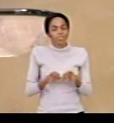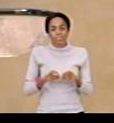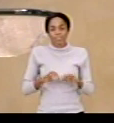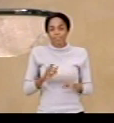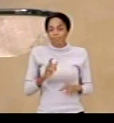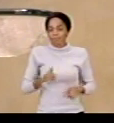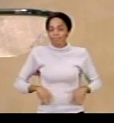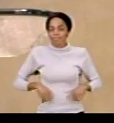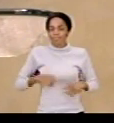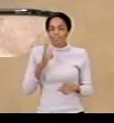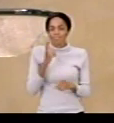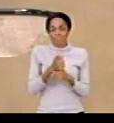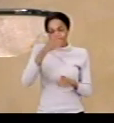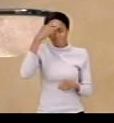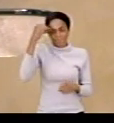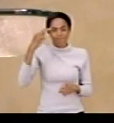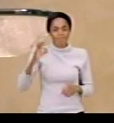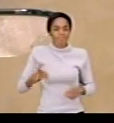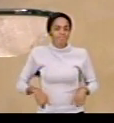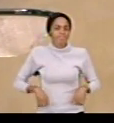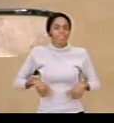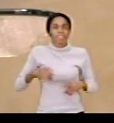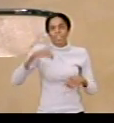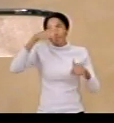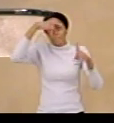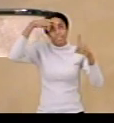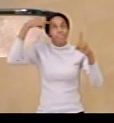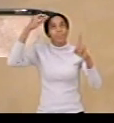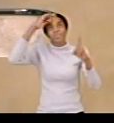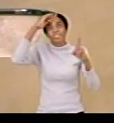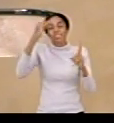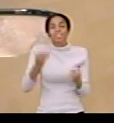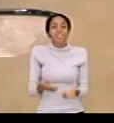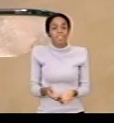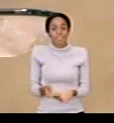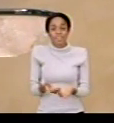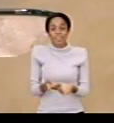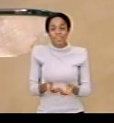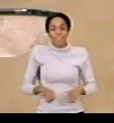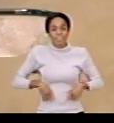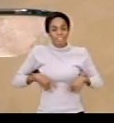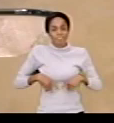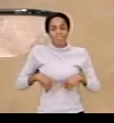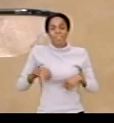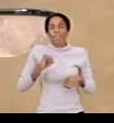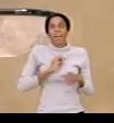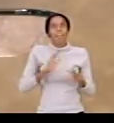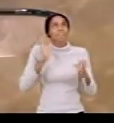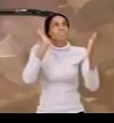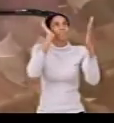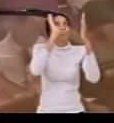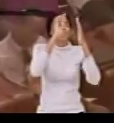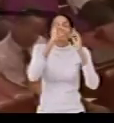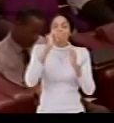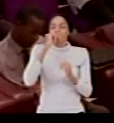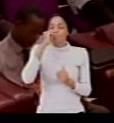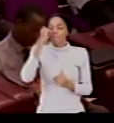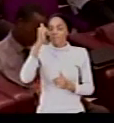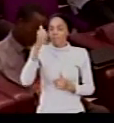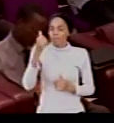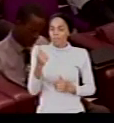just because he lives. Because he lives, because he